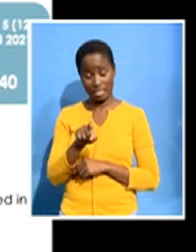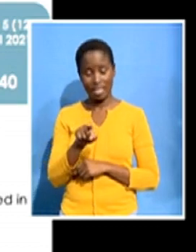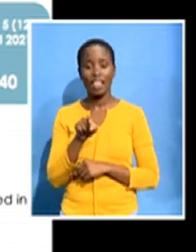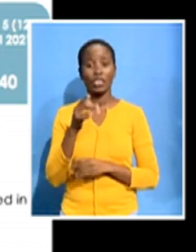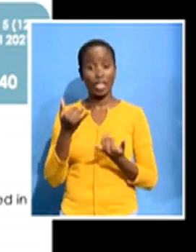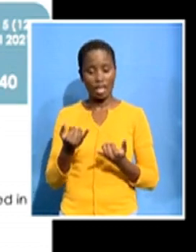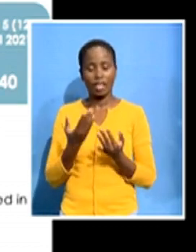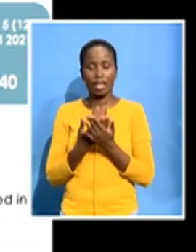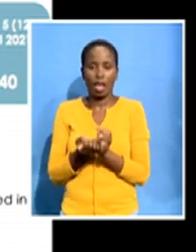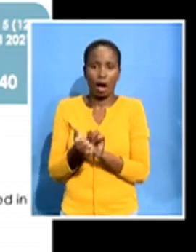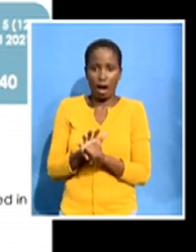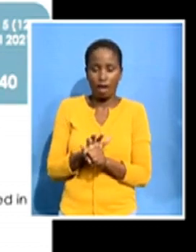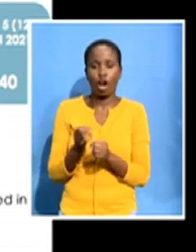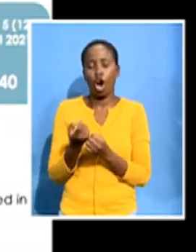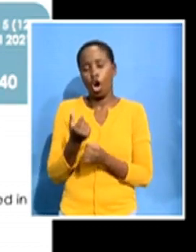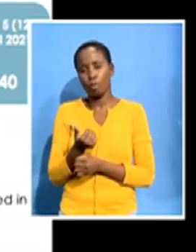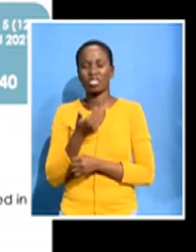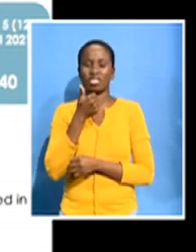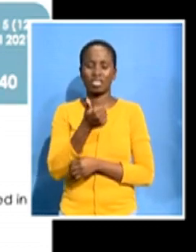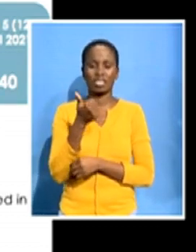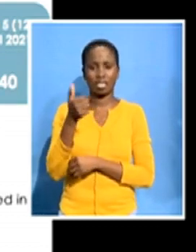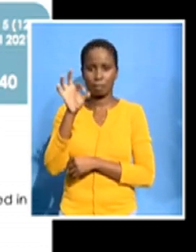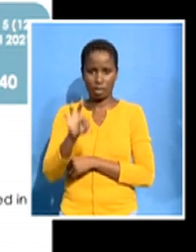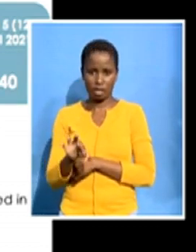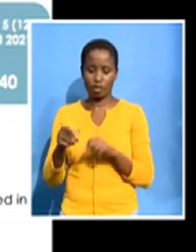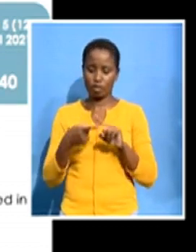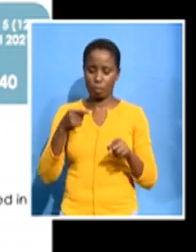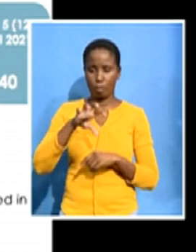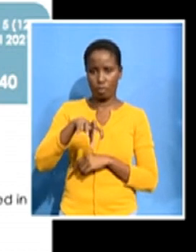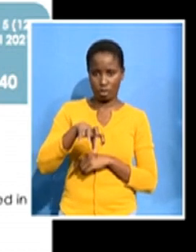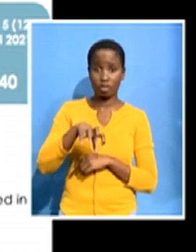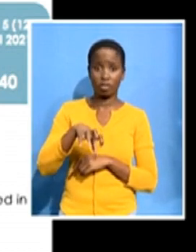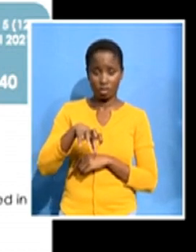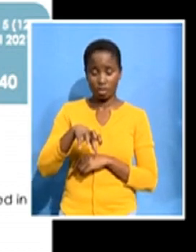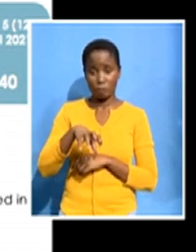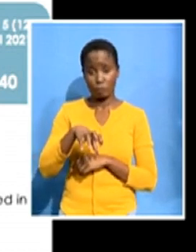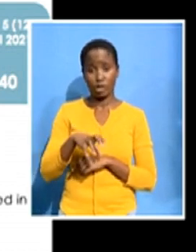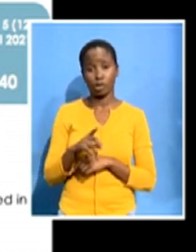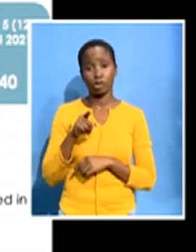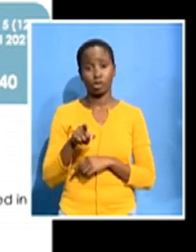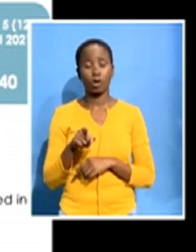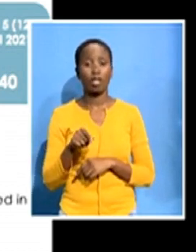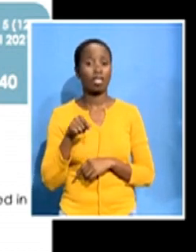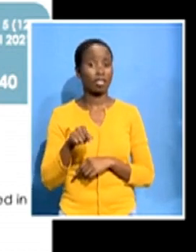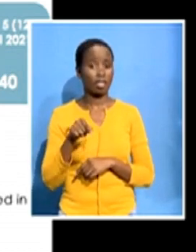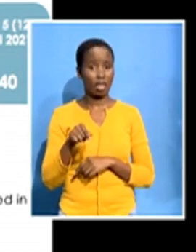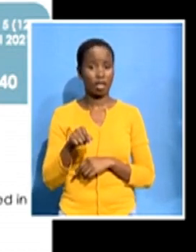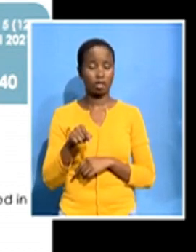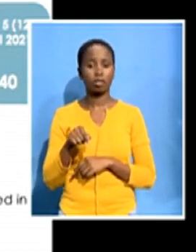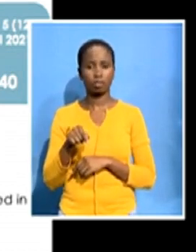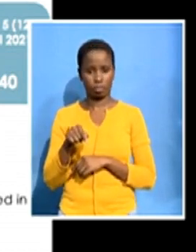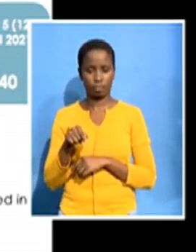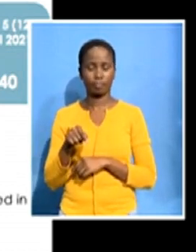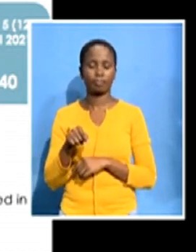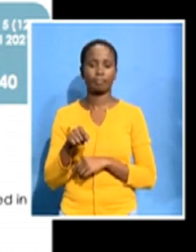healthcare workers in this province. That is, that's significantly more than we initially bargained for, and that